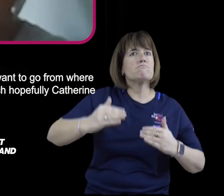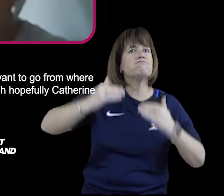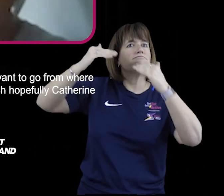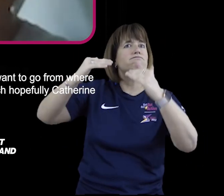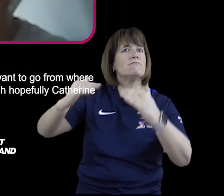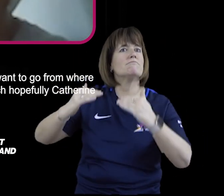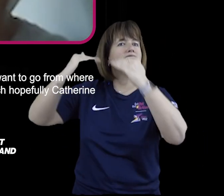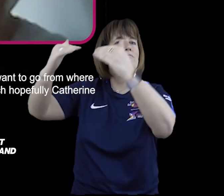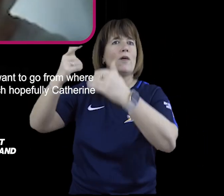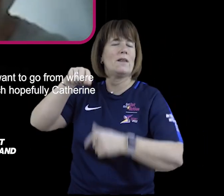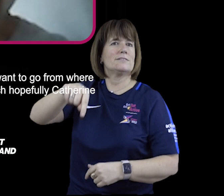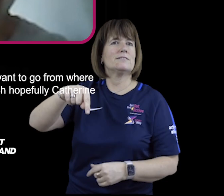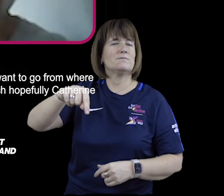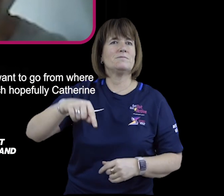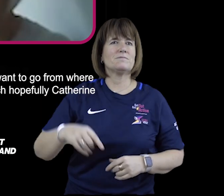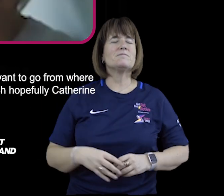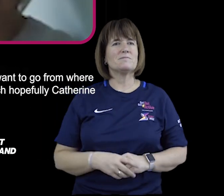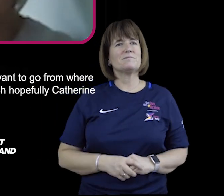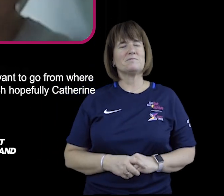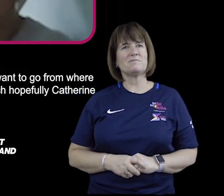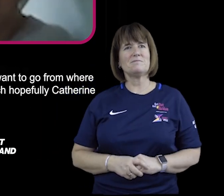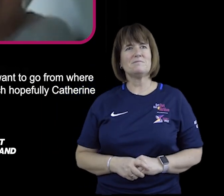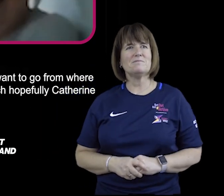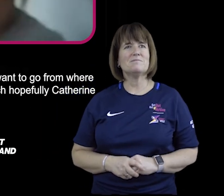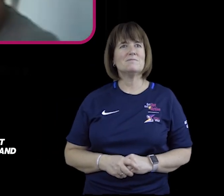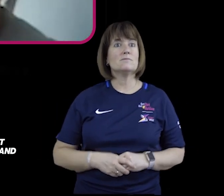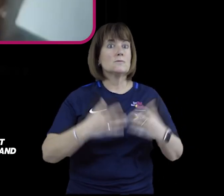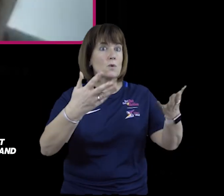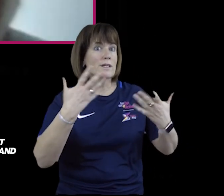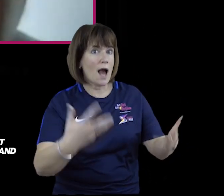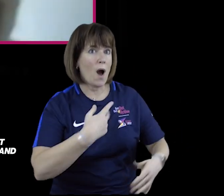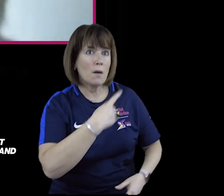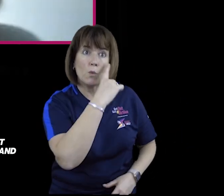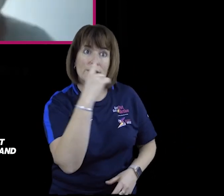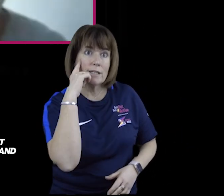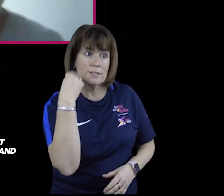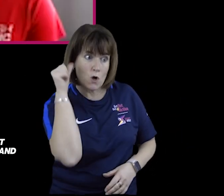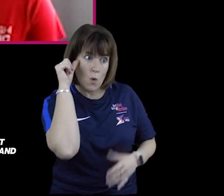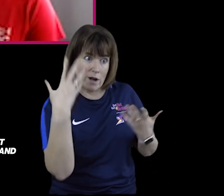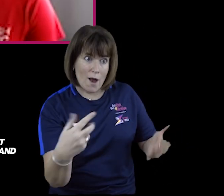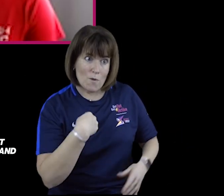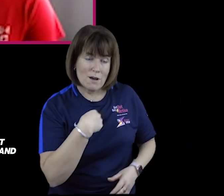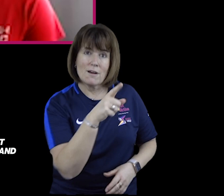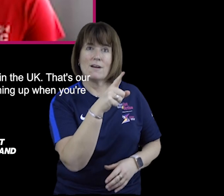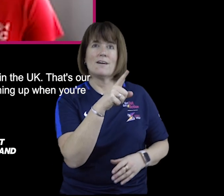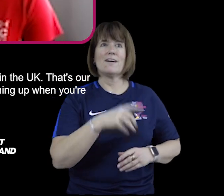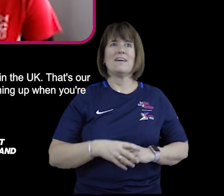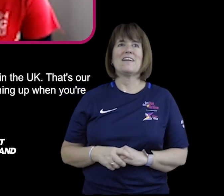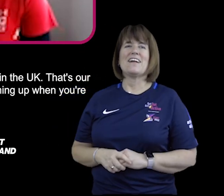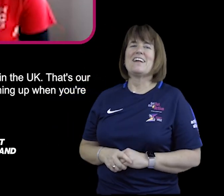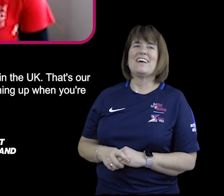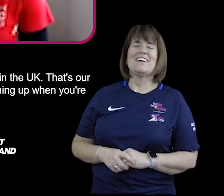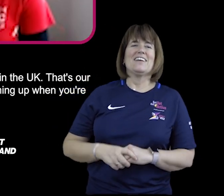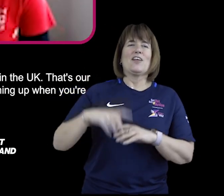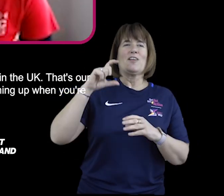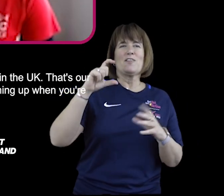next agenda, which hopefully Catherine will be helping me out on that. Yeah, I know now. I'm a witness. Yeah. Yes, we